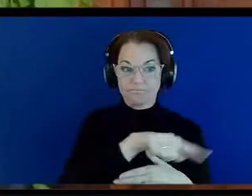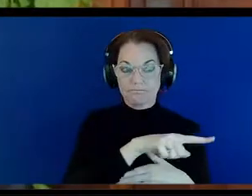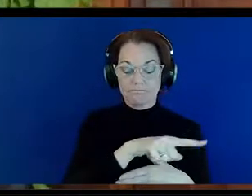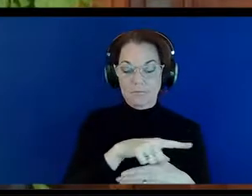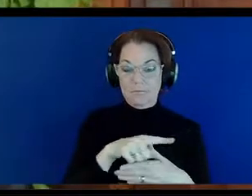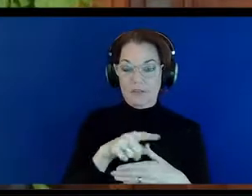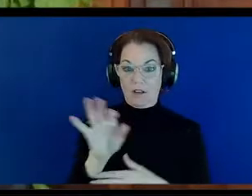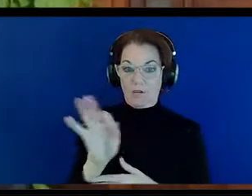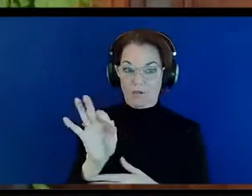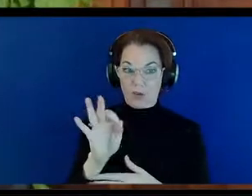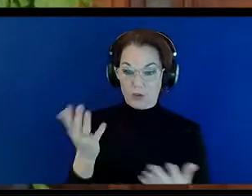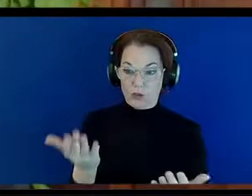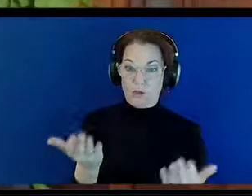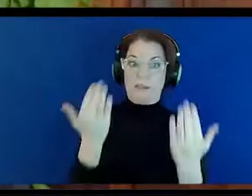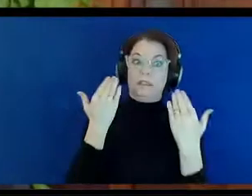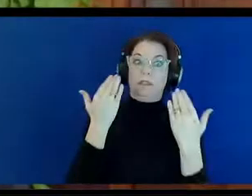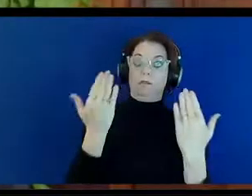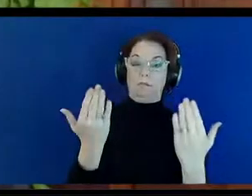furniture tip overs,